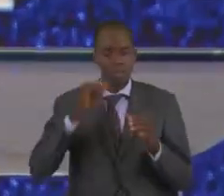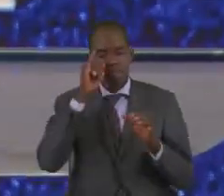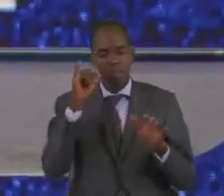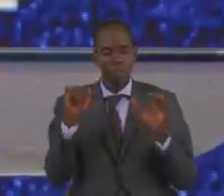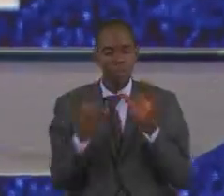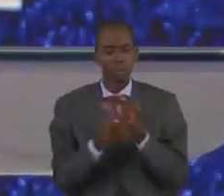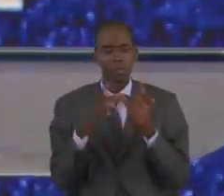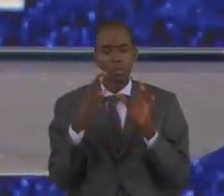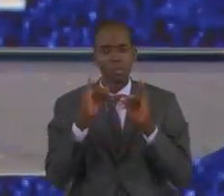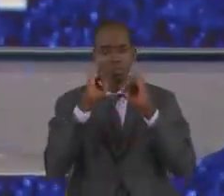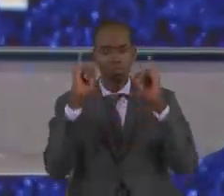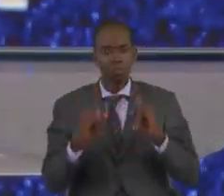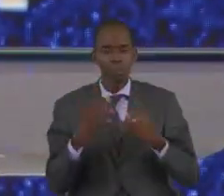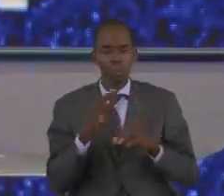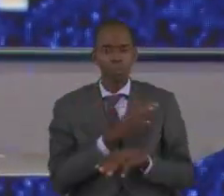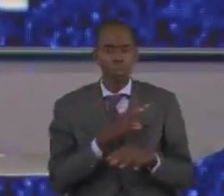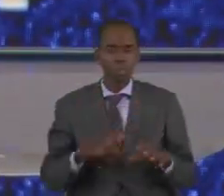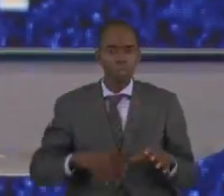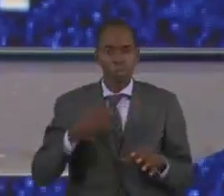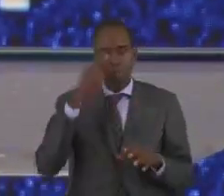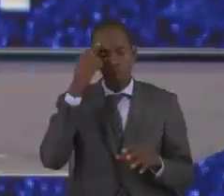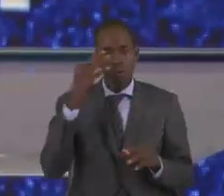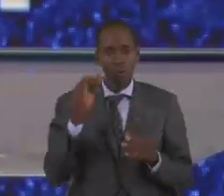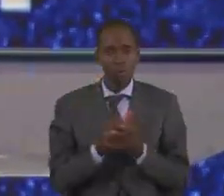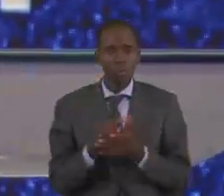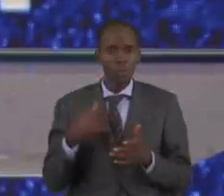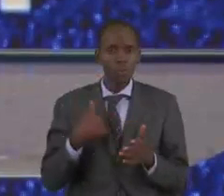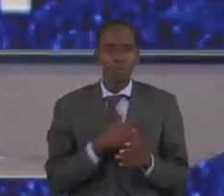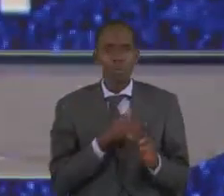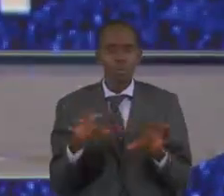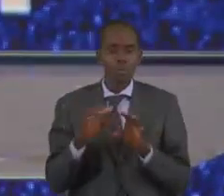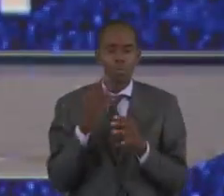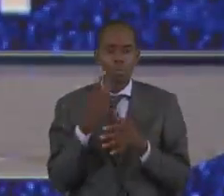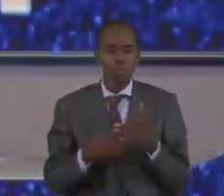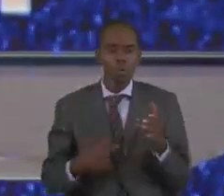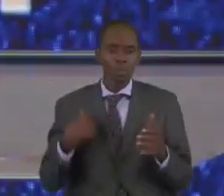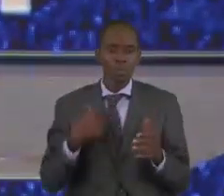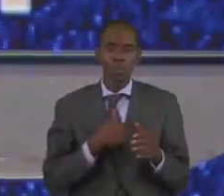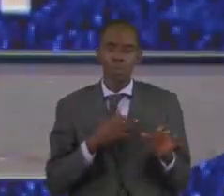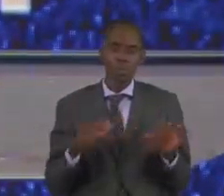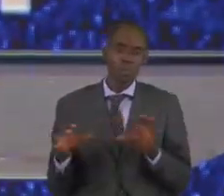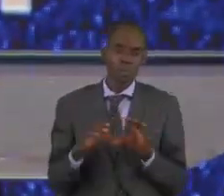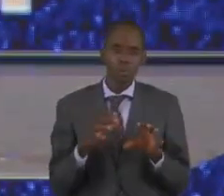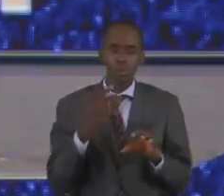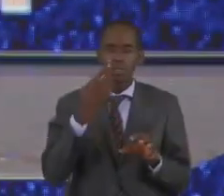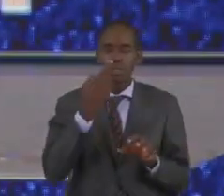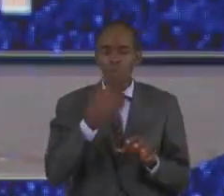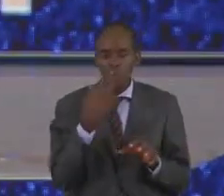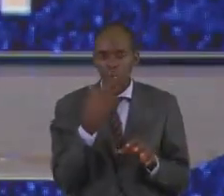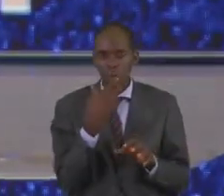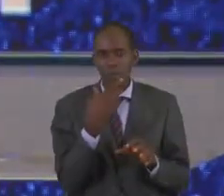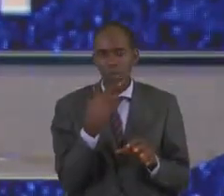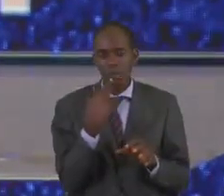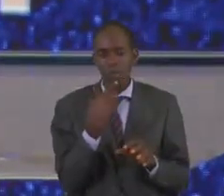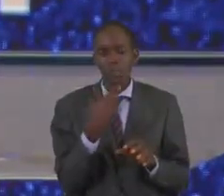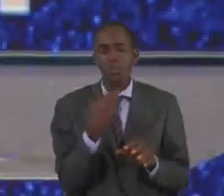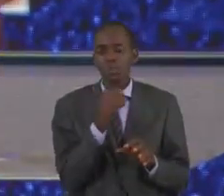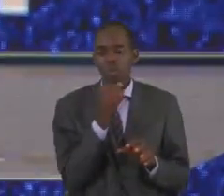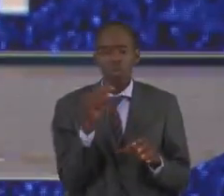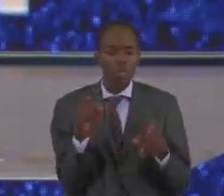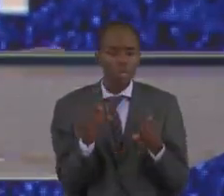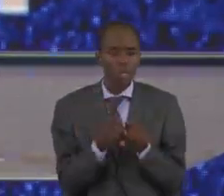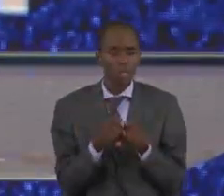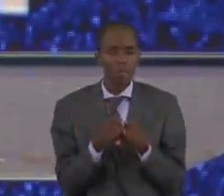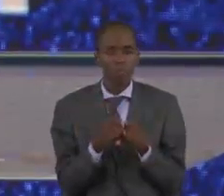Christ. Because of that, we do what we do. We speak not as pleasing men, but